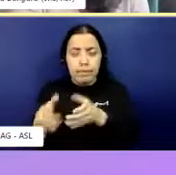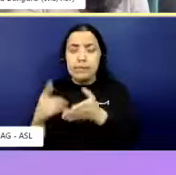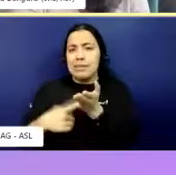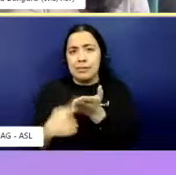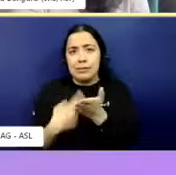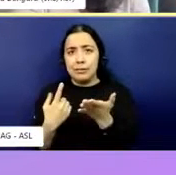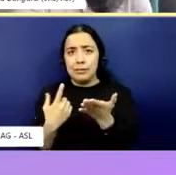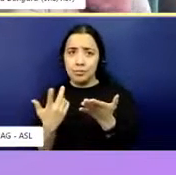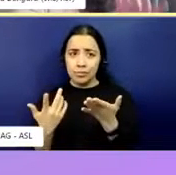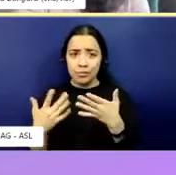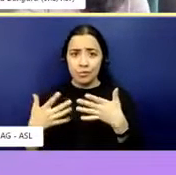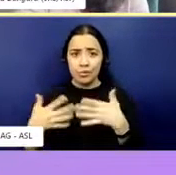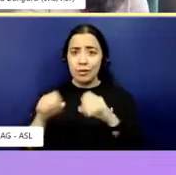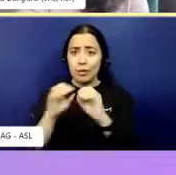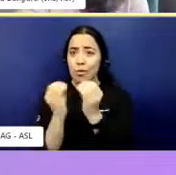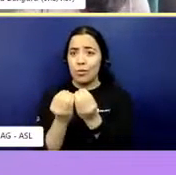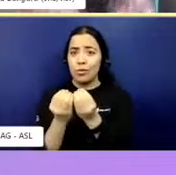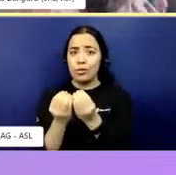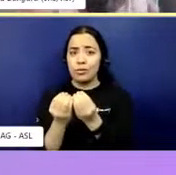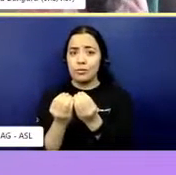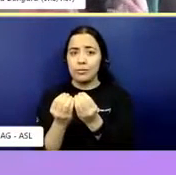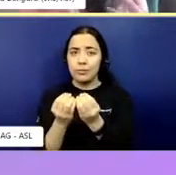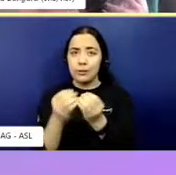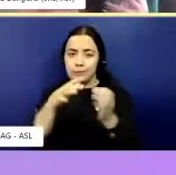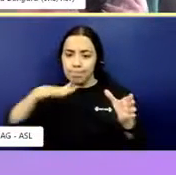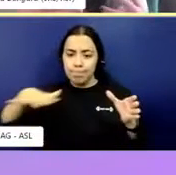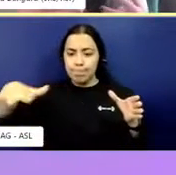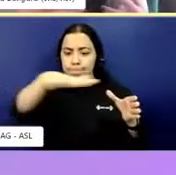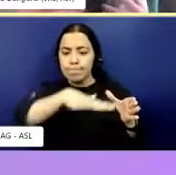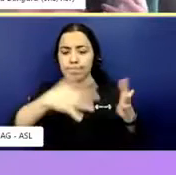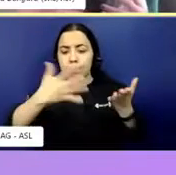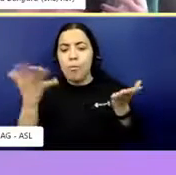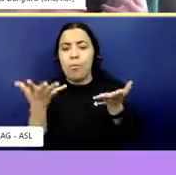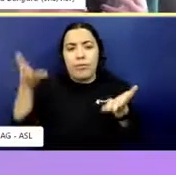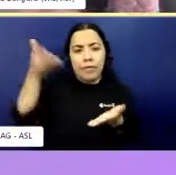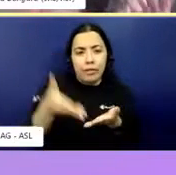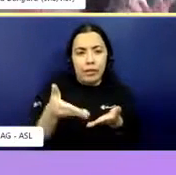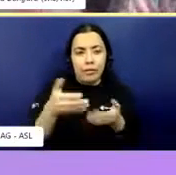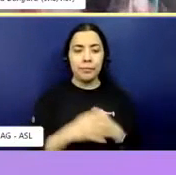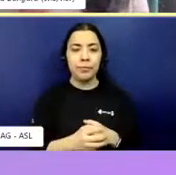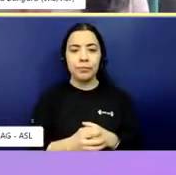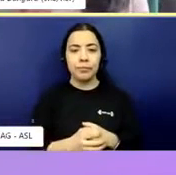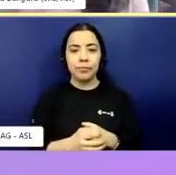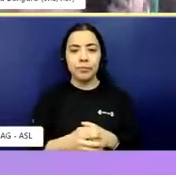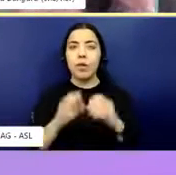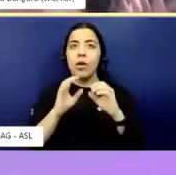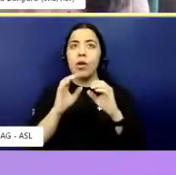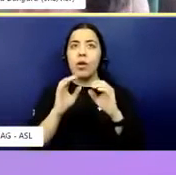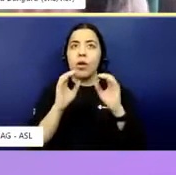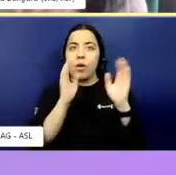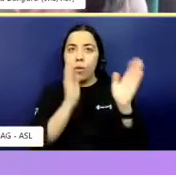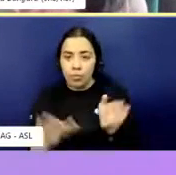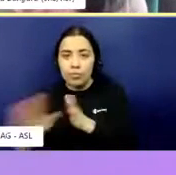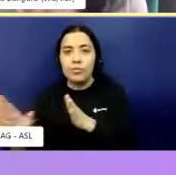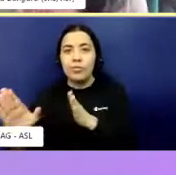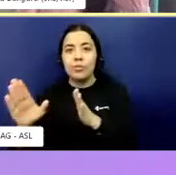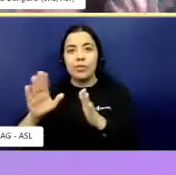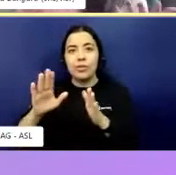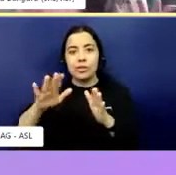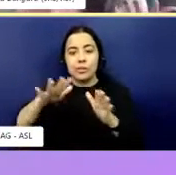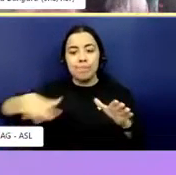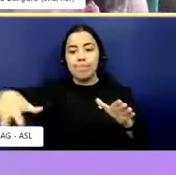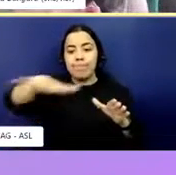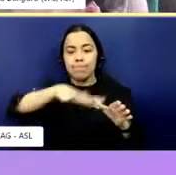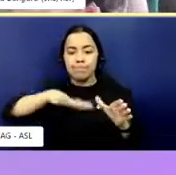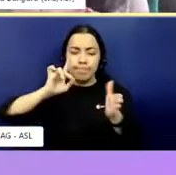it's just taking the organizational map of your organization. That was a little repetitive. Organizational map and studying it a bit, and